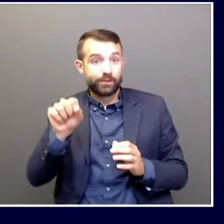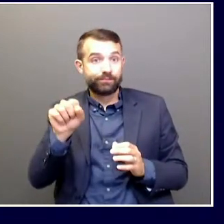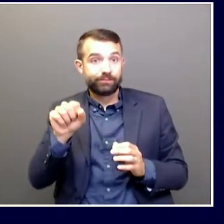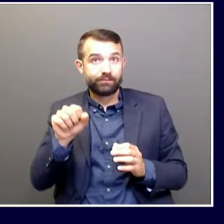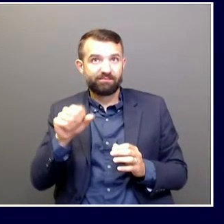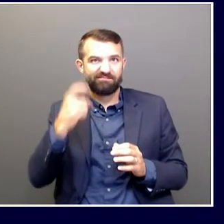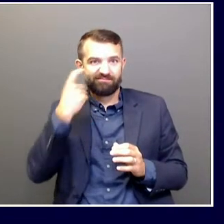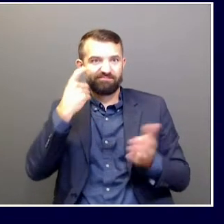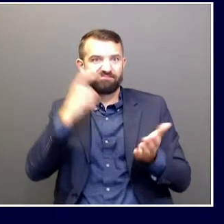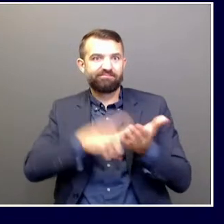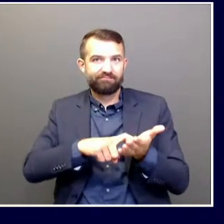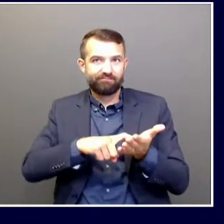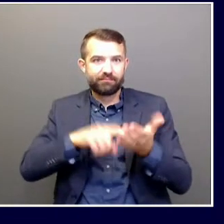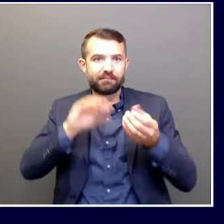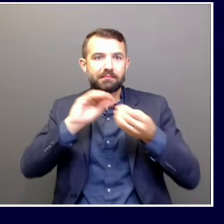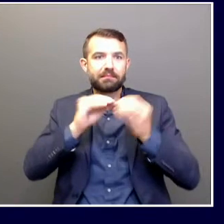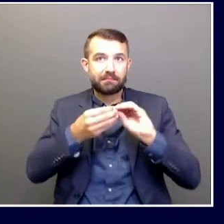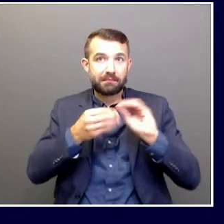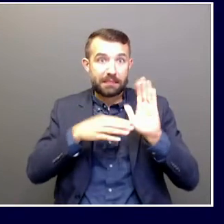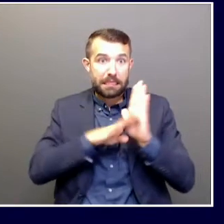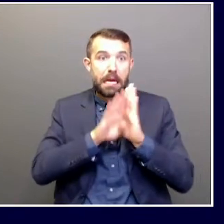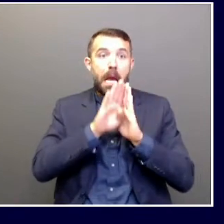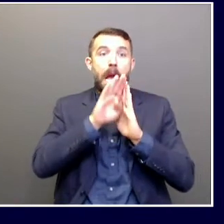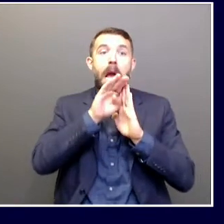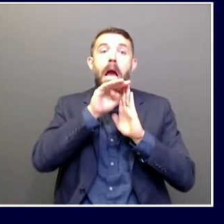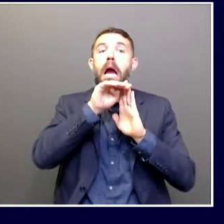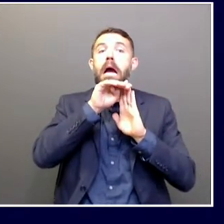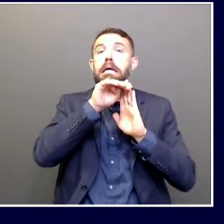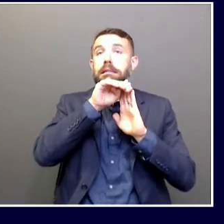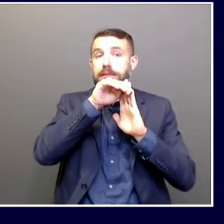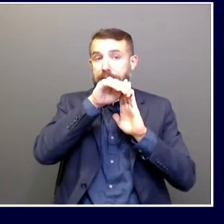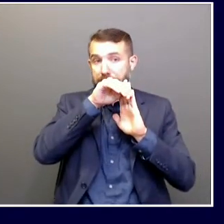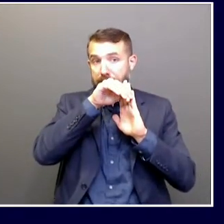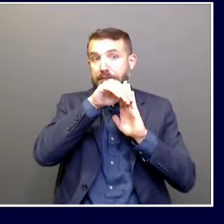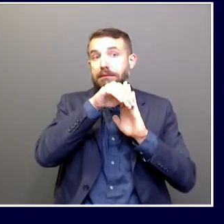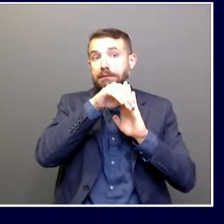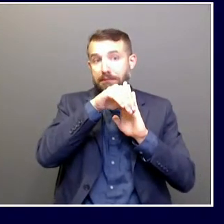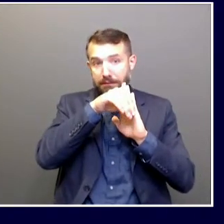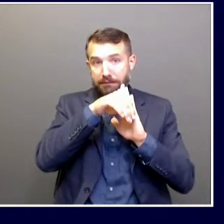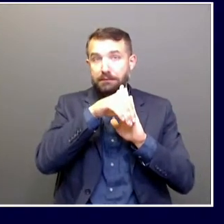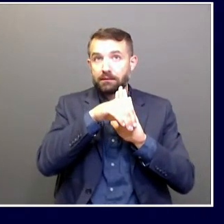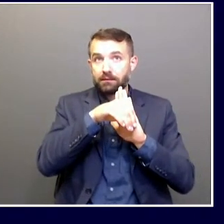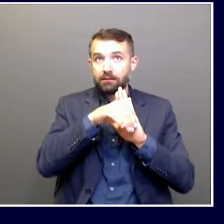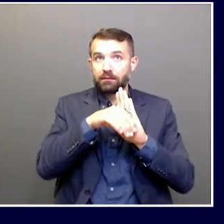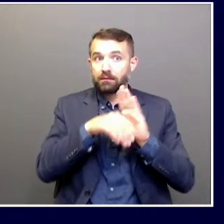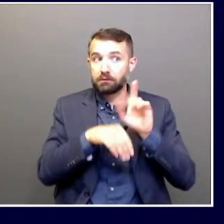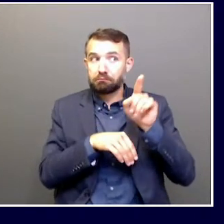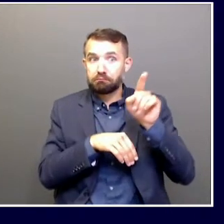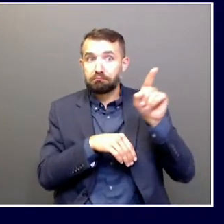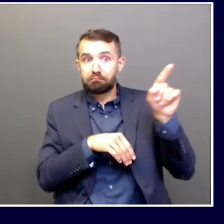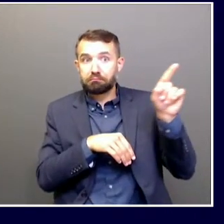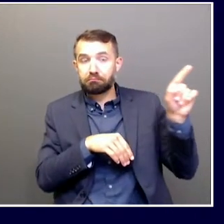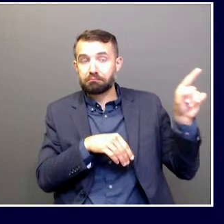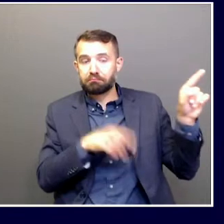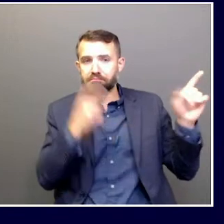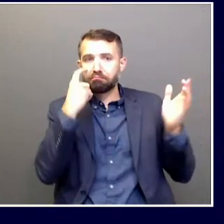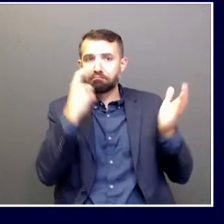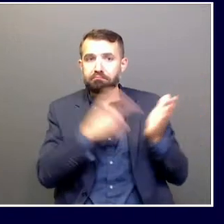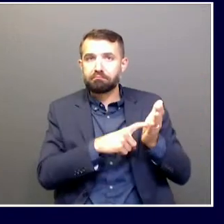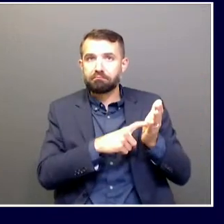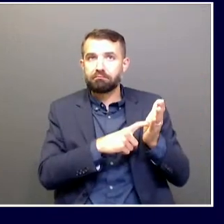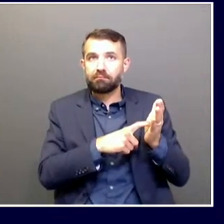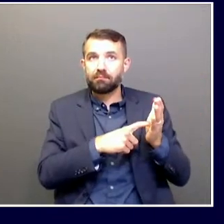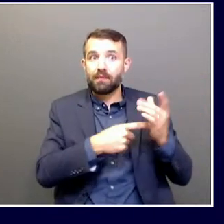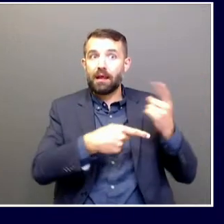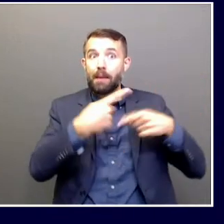in virus prevalence in much of the rest of the country. Do you think that is on its way to Maine or